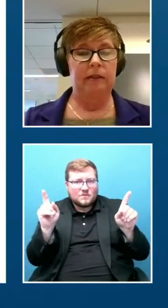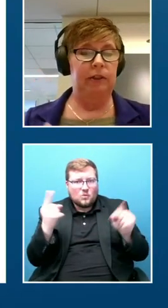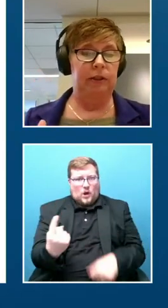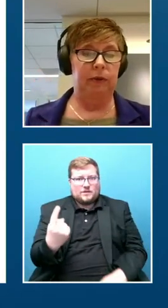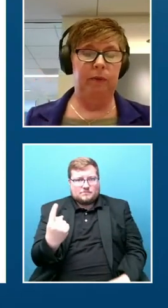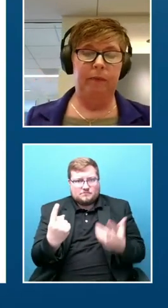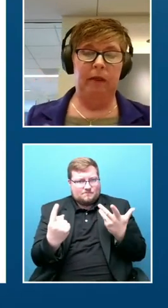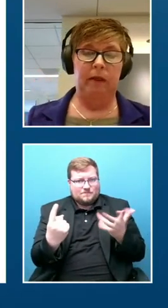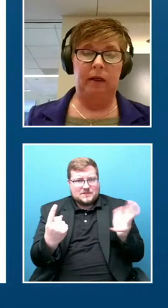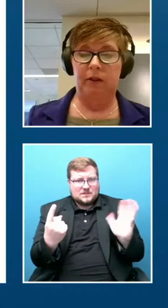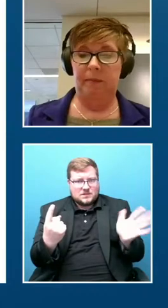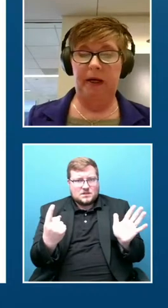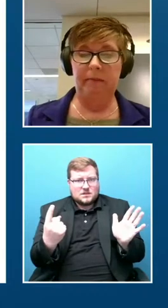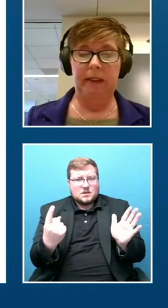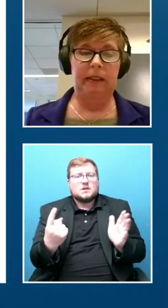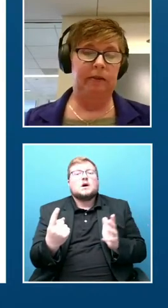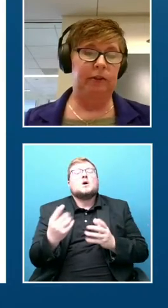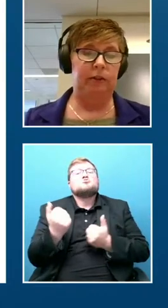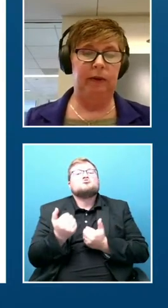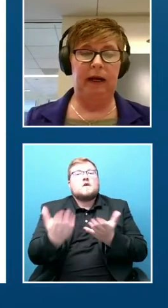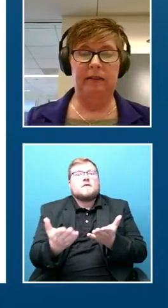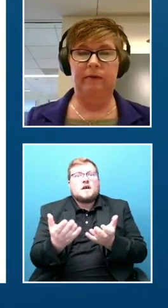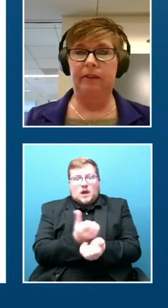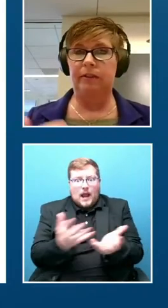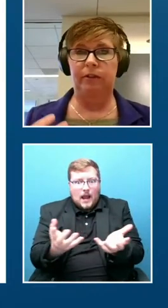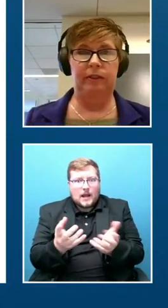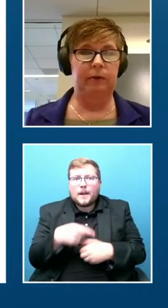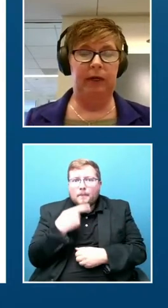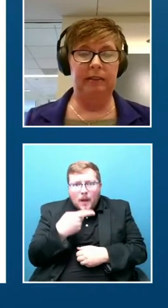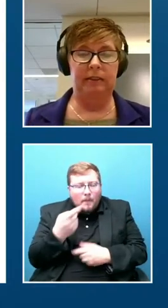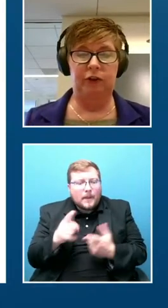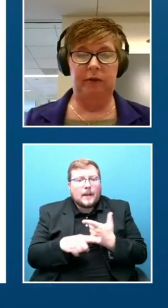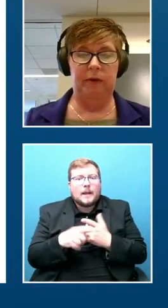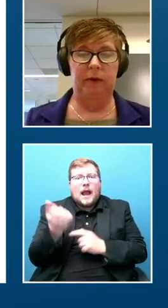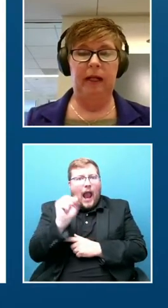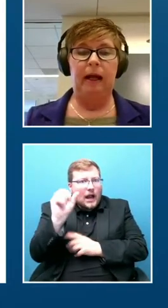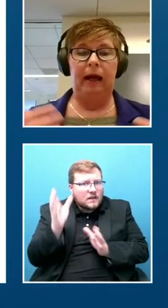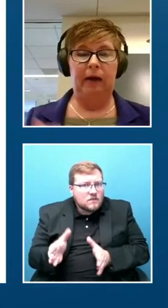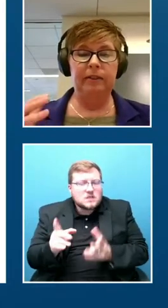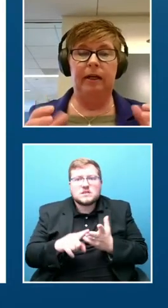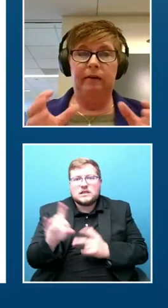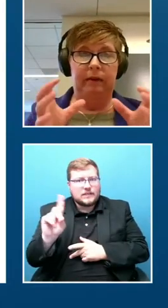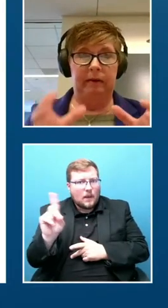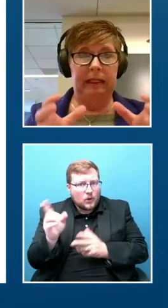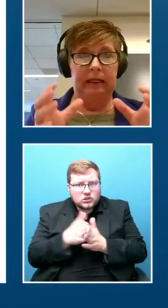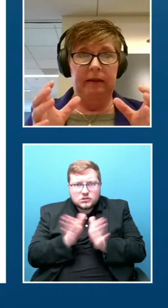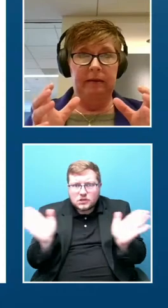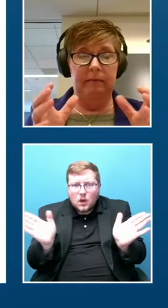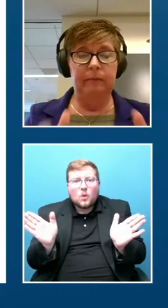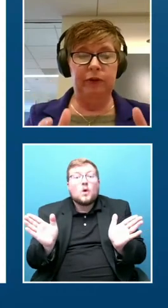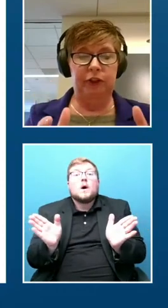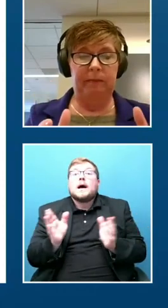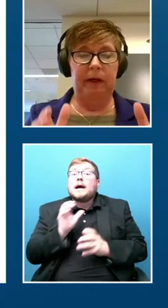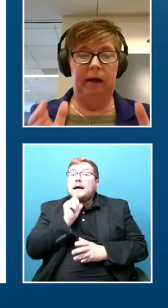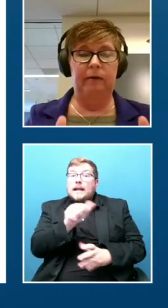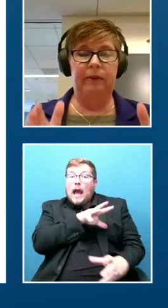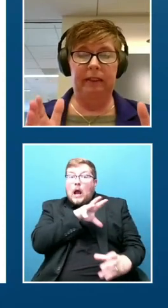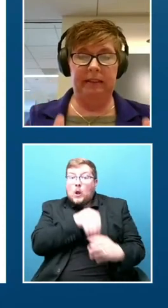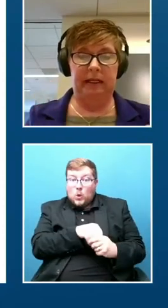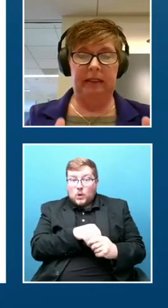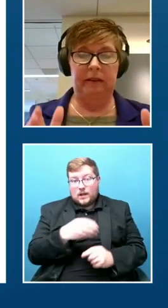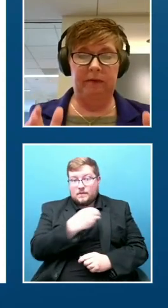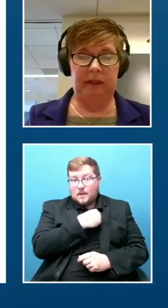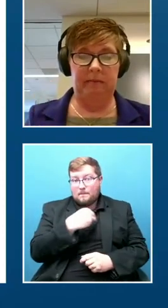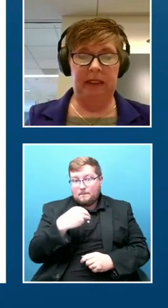provided to the public, to activists, to Democrats in general, outside of the membership of